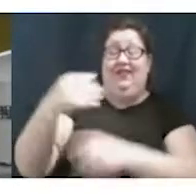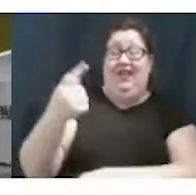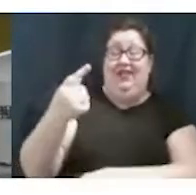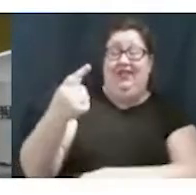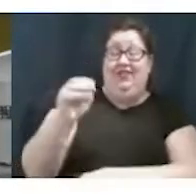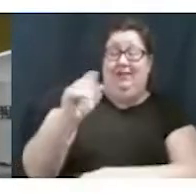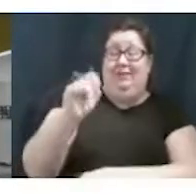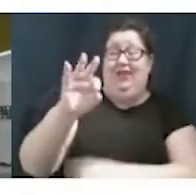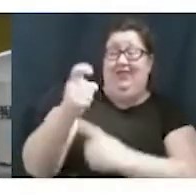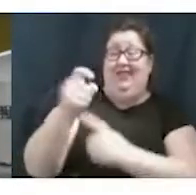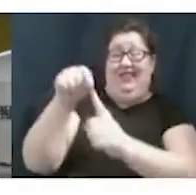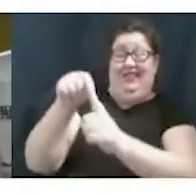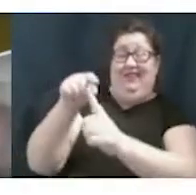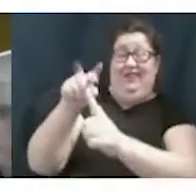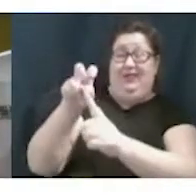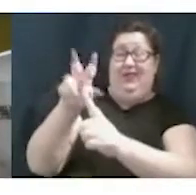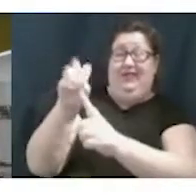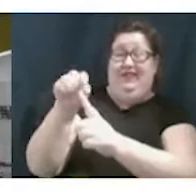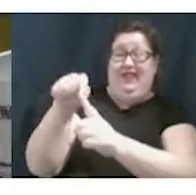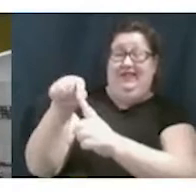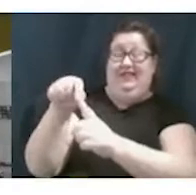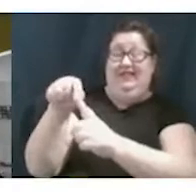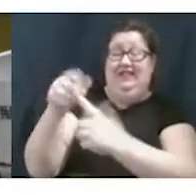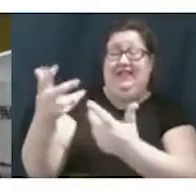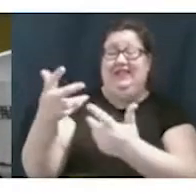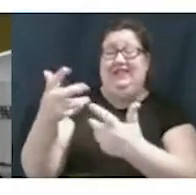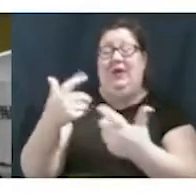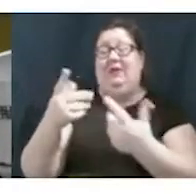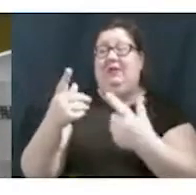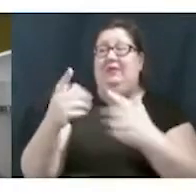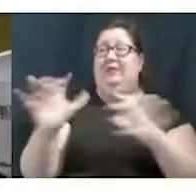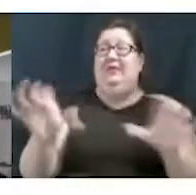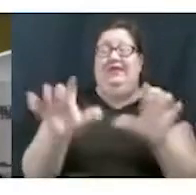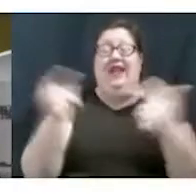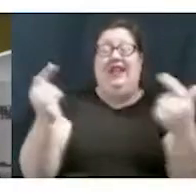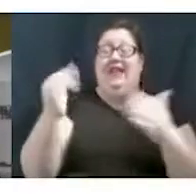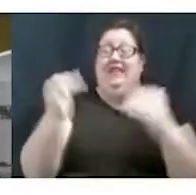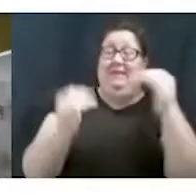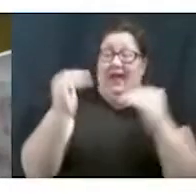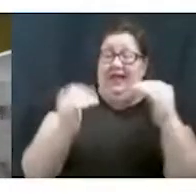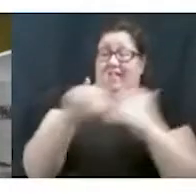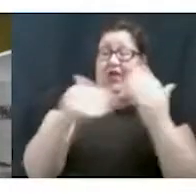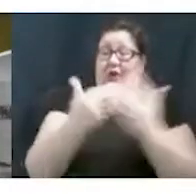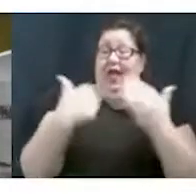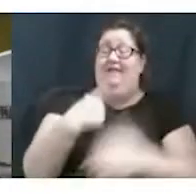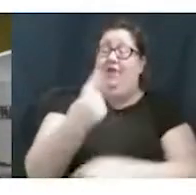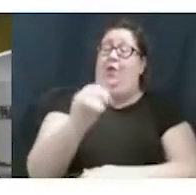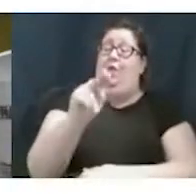there. So we have done a lot of sort of balancing. They all have OneDrive accounts, which is a good